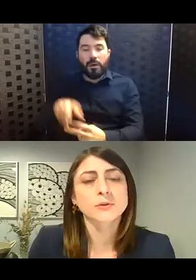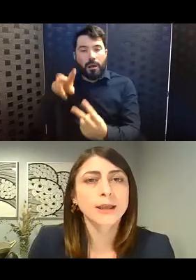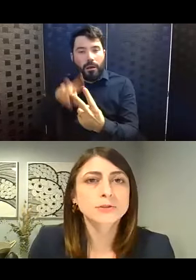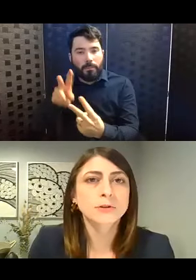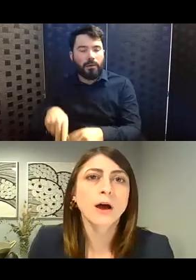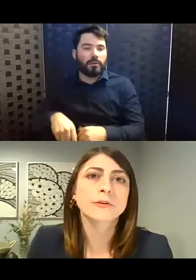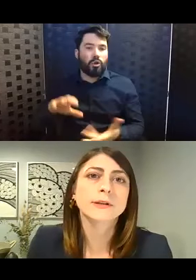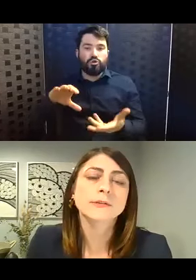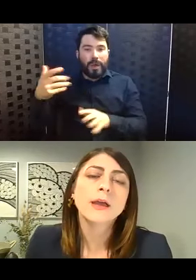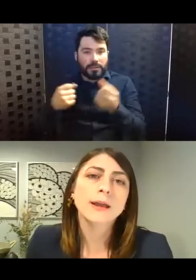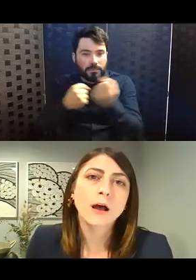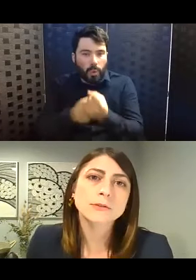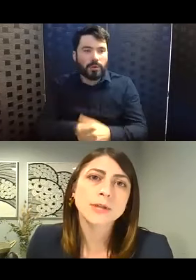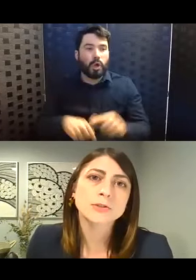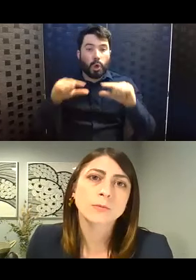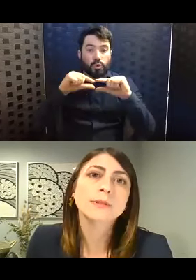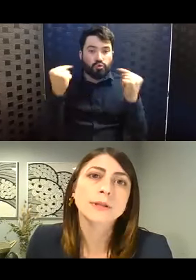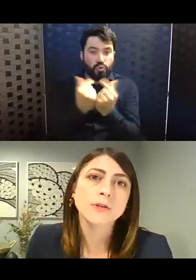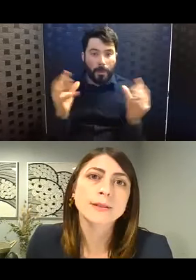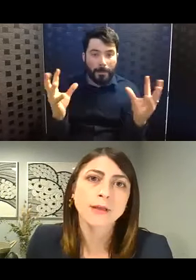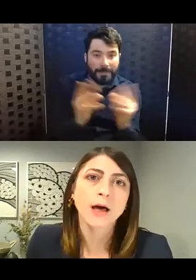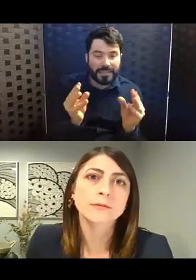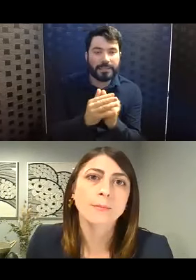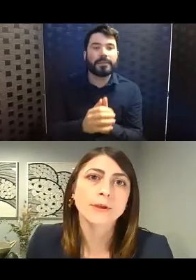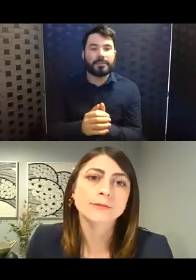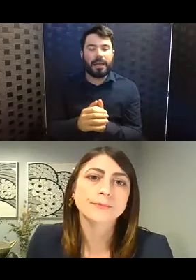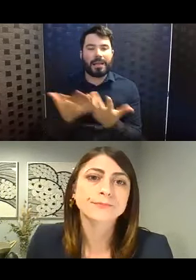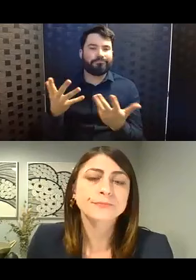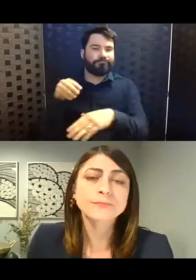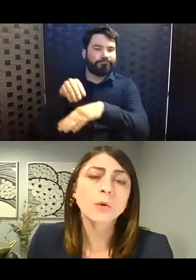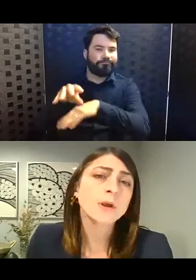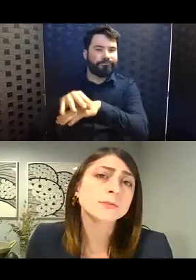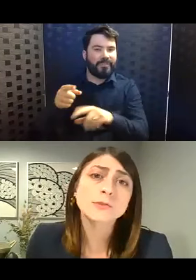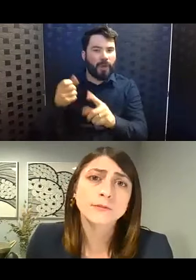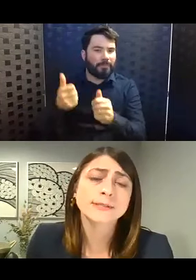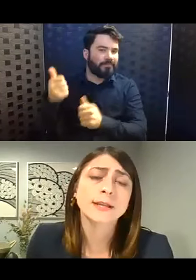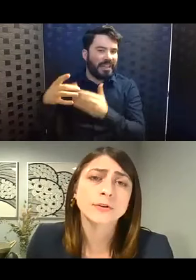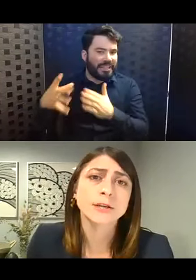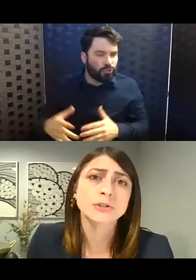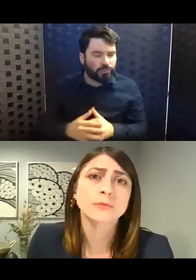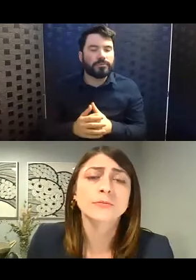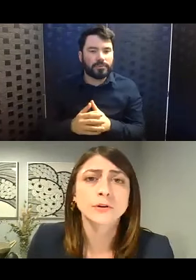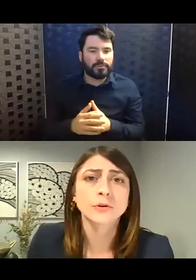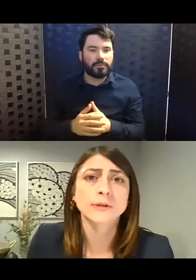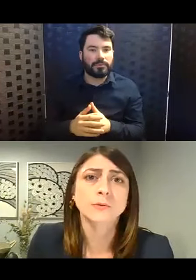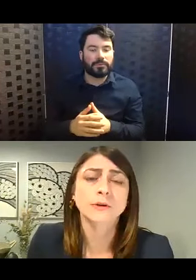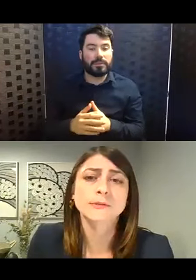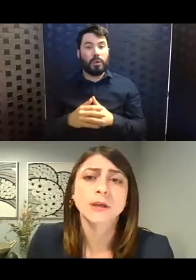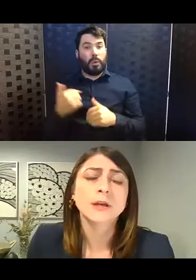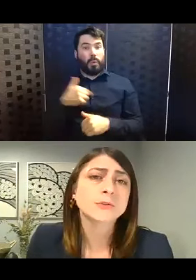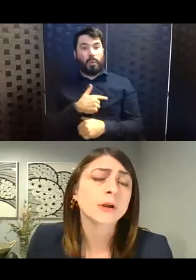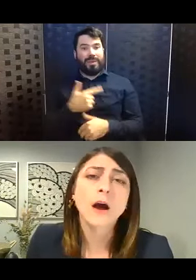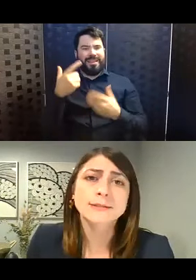sessions, educational offerings, and consultation with leaders on mental health topics. We also serve as an information and referral